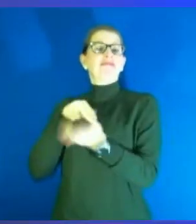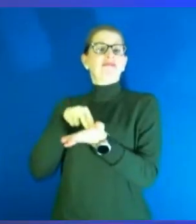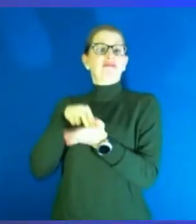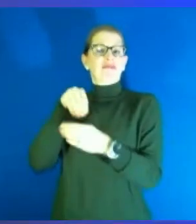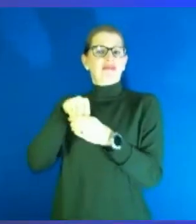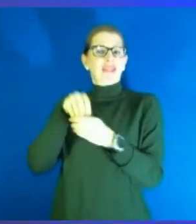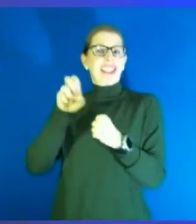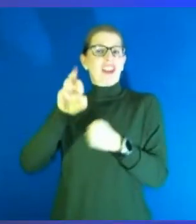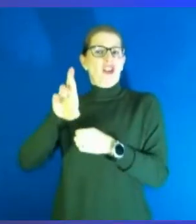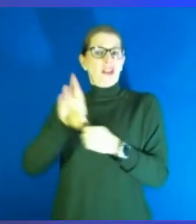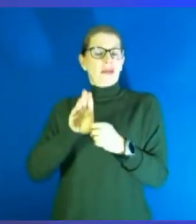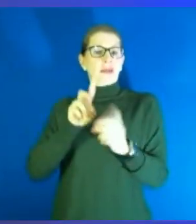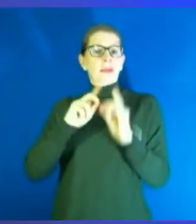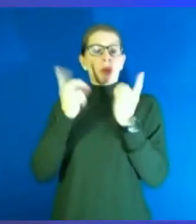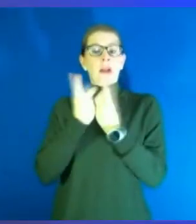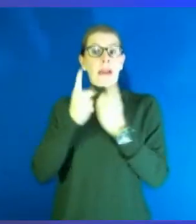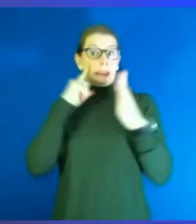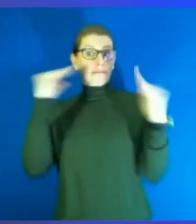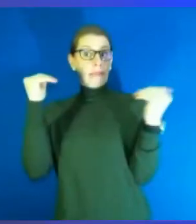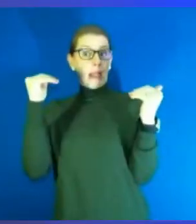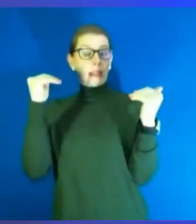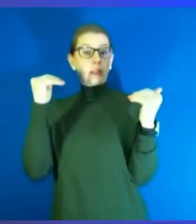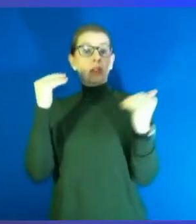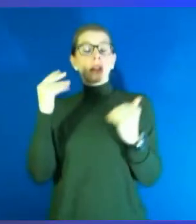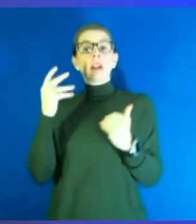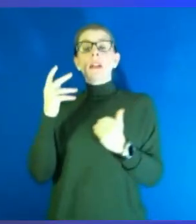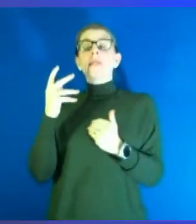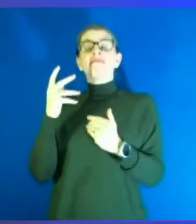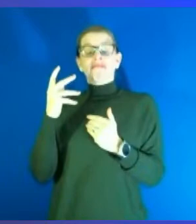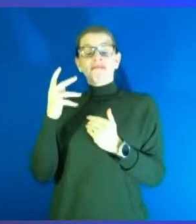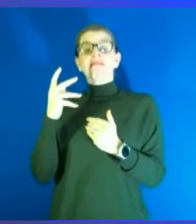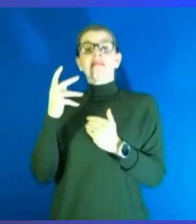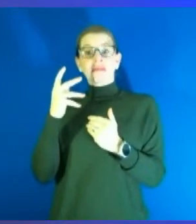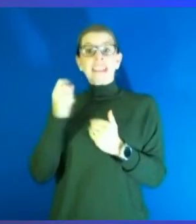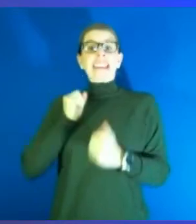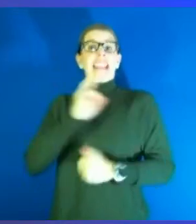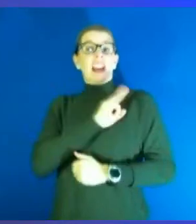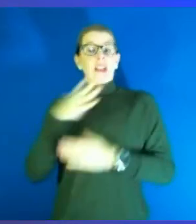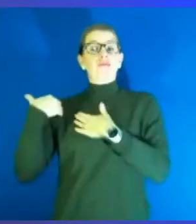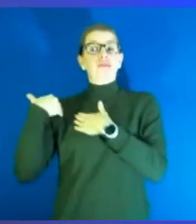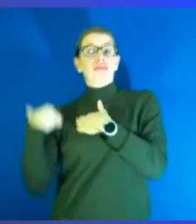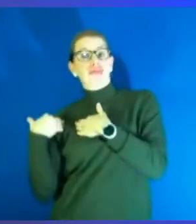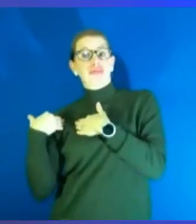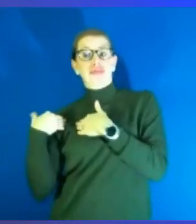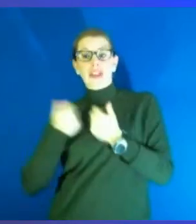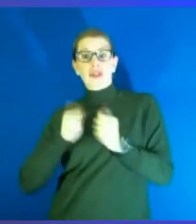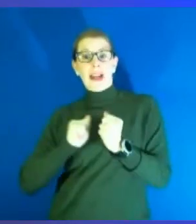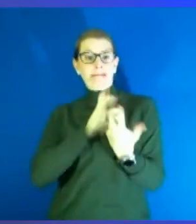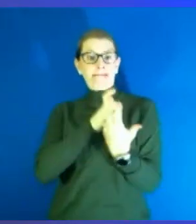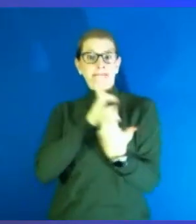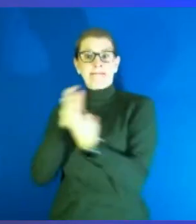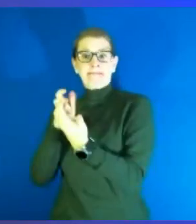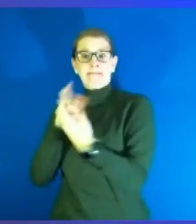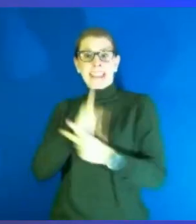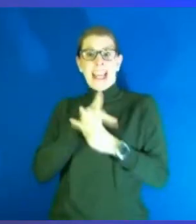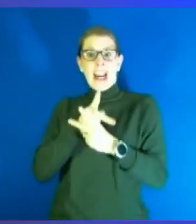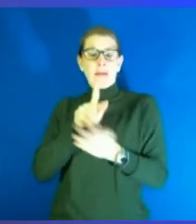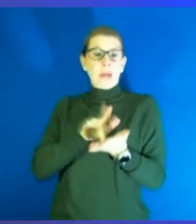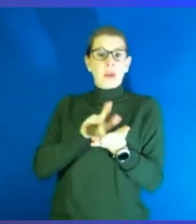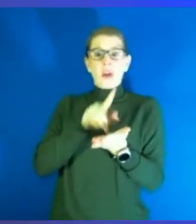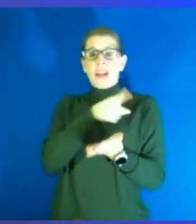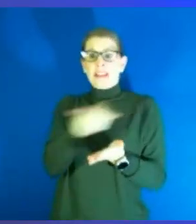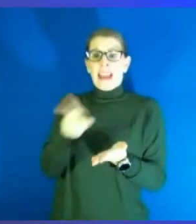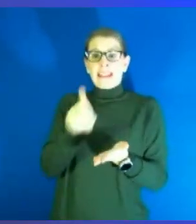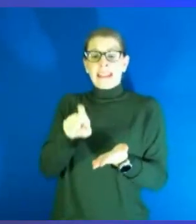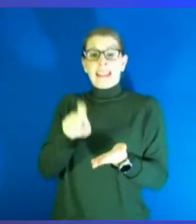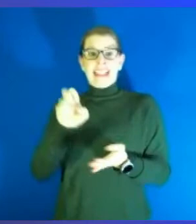to expect as overburdened healthcare workers try to help everyone get the medical care that they need, and her concerns as the ER remains